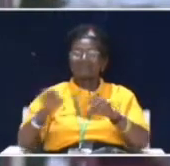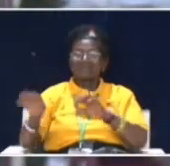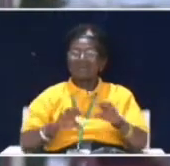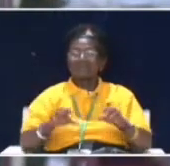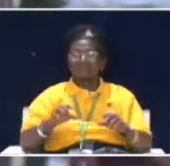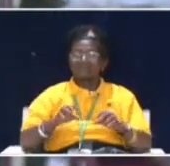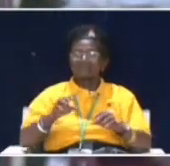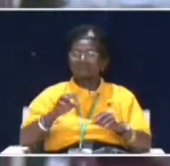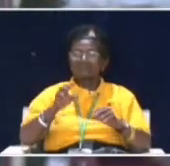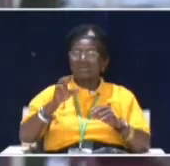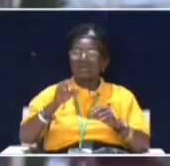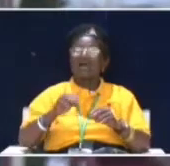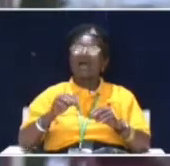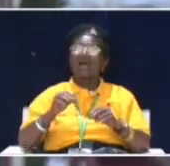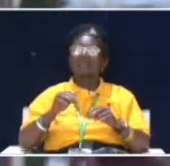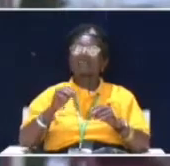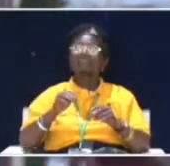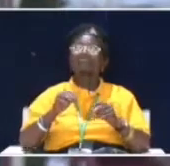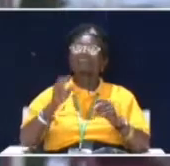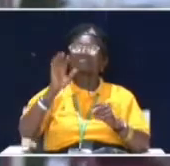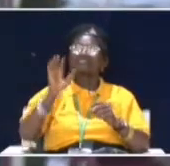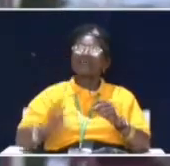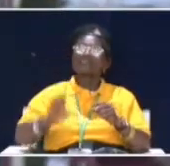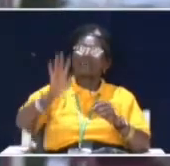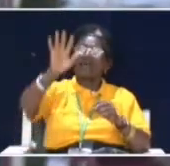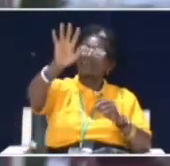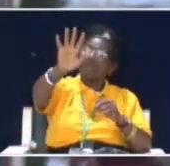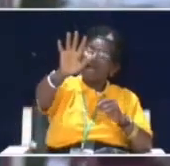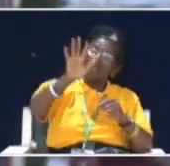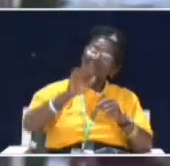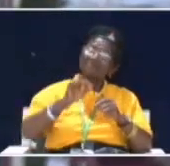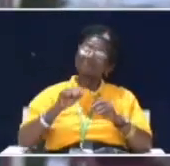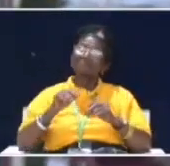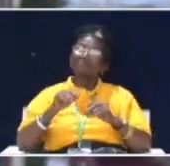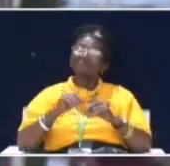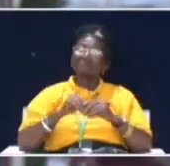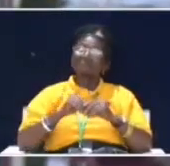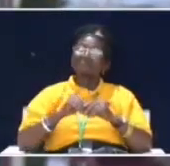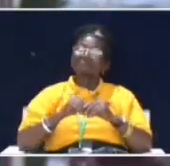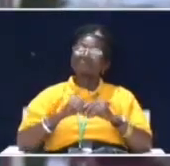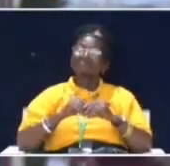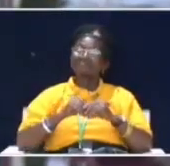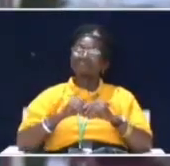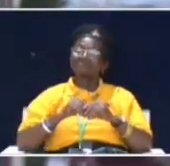Apostles chapter 5. Bi ege bi o ti sele ni ise apostoli ori ikarun.